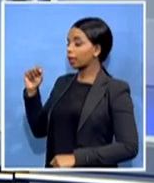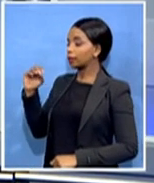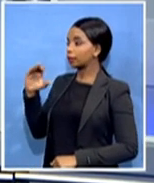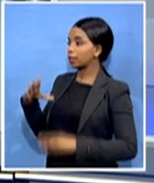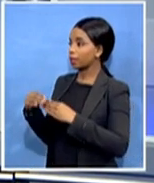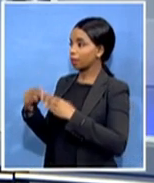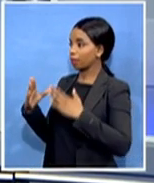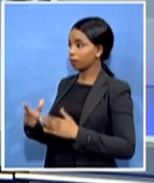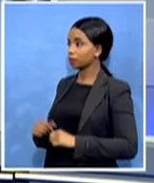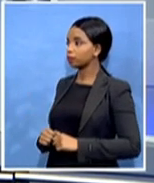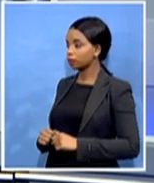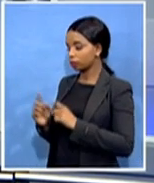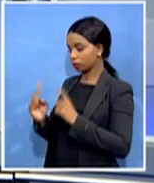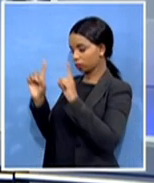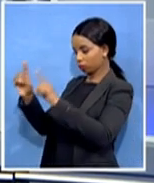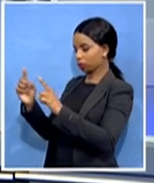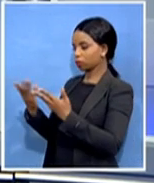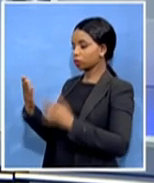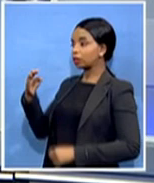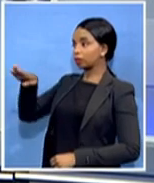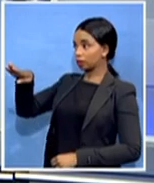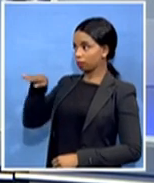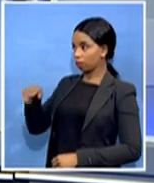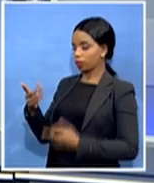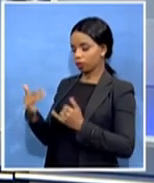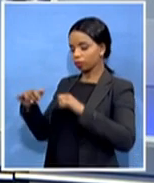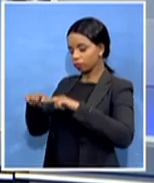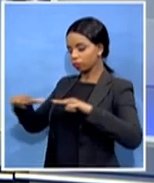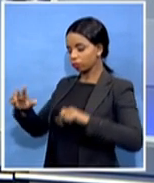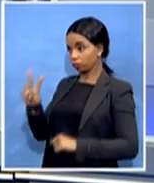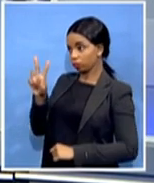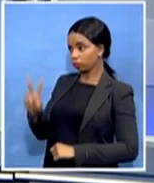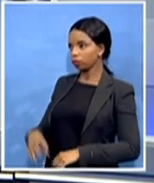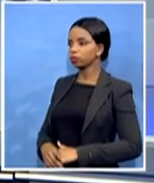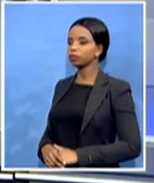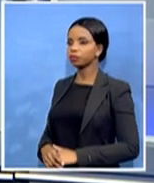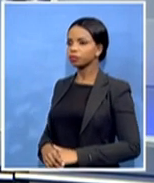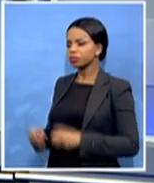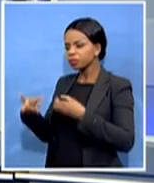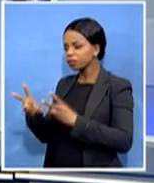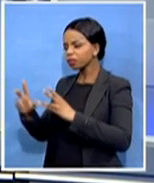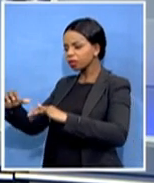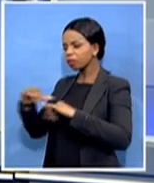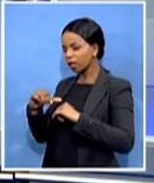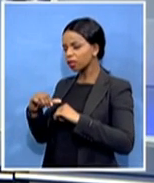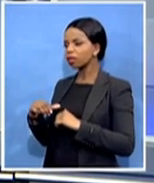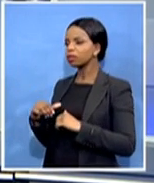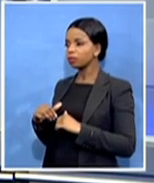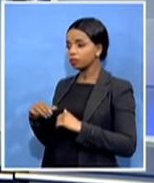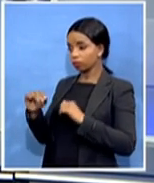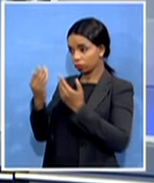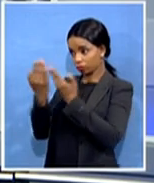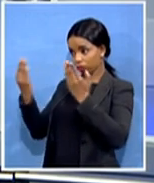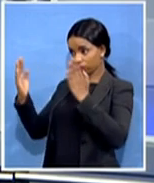level 2. On their way back, were they put in quarantine due to COVID-19 for 2 weeks